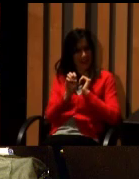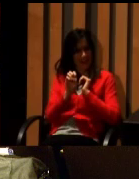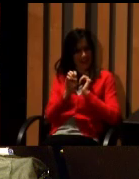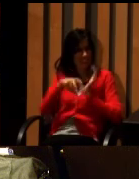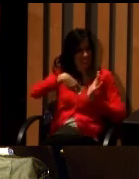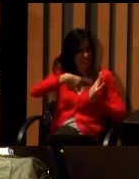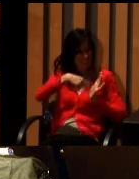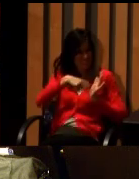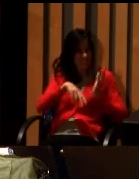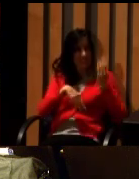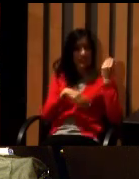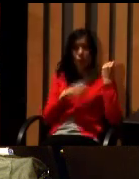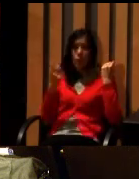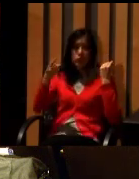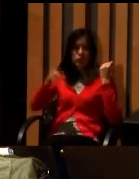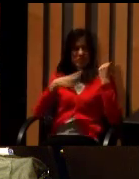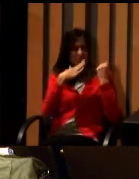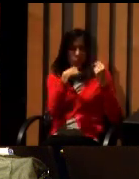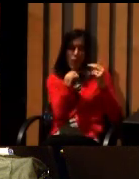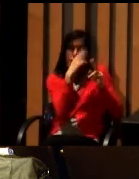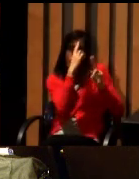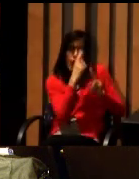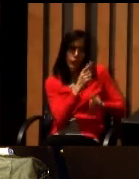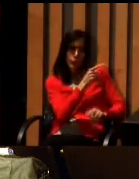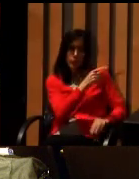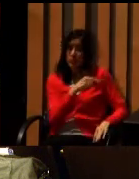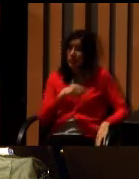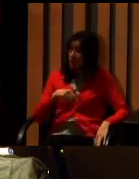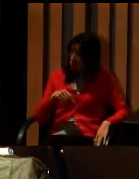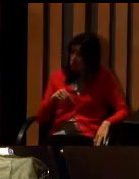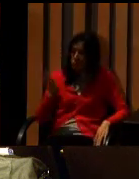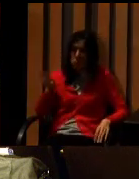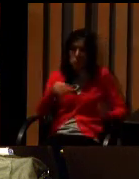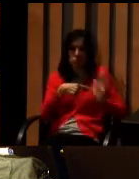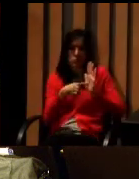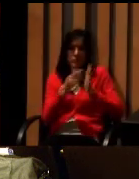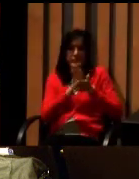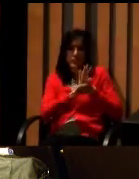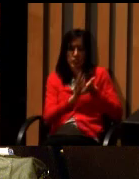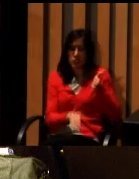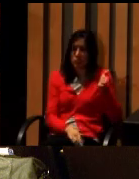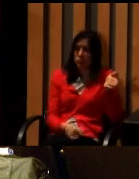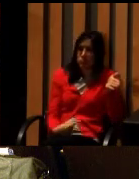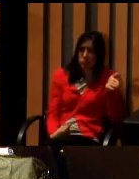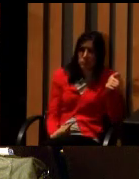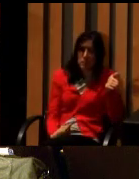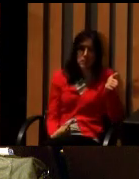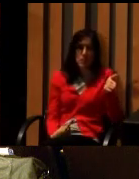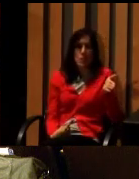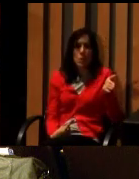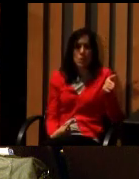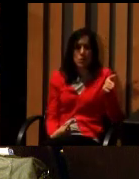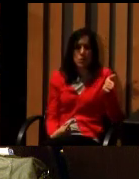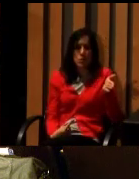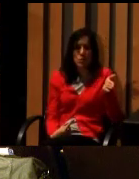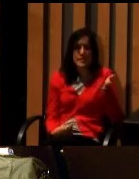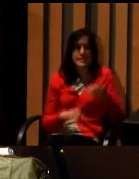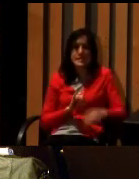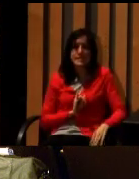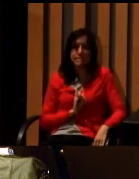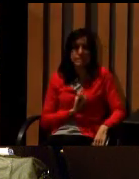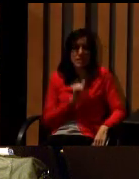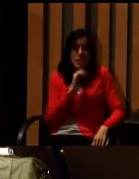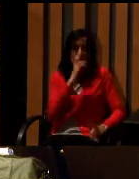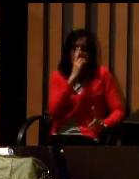screen behind that person. And they were embarrassed enough to say, wow, if that's what's going on, I guess we're not honoring you.